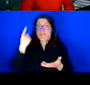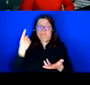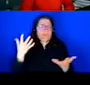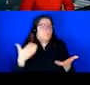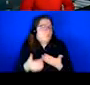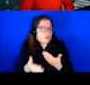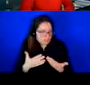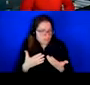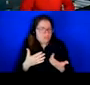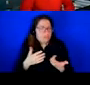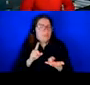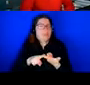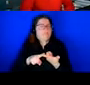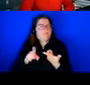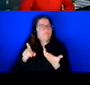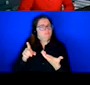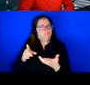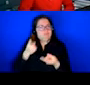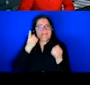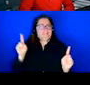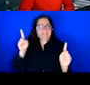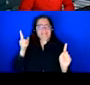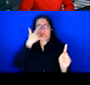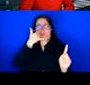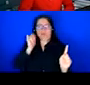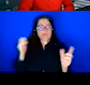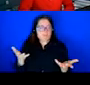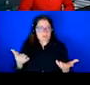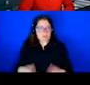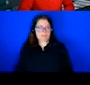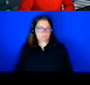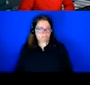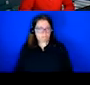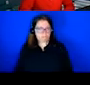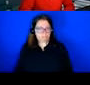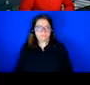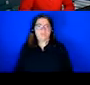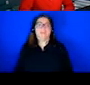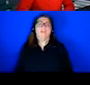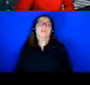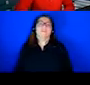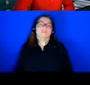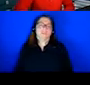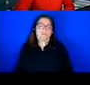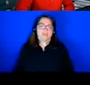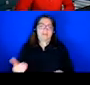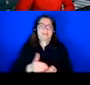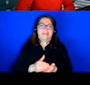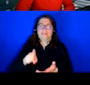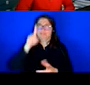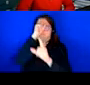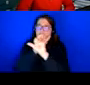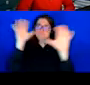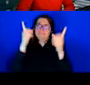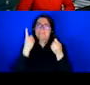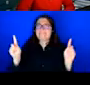specific development goal area and specific to the development plan. So you want to, again, shoot for what success looks like for you. And you set